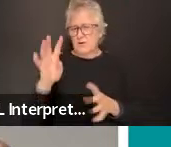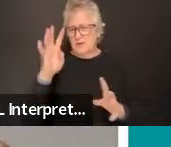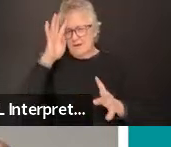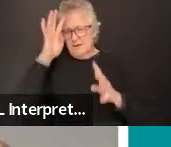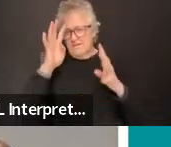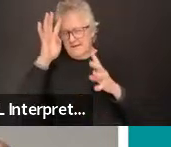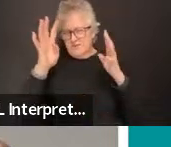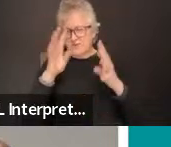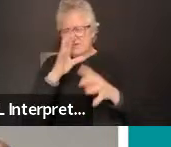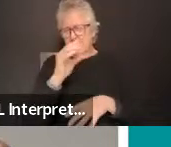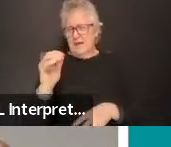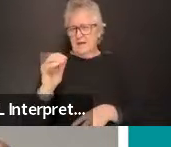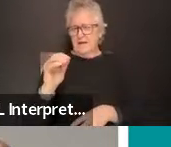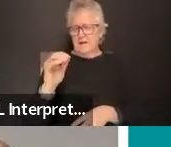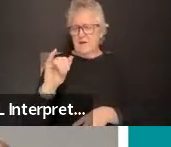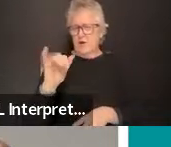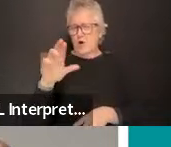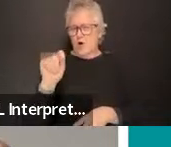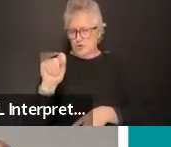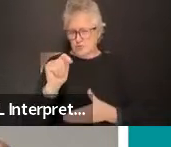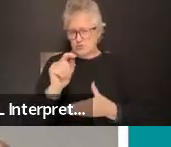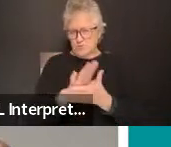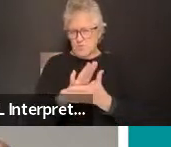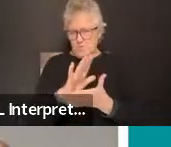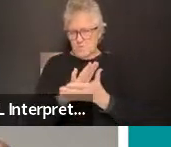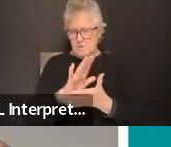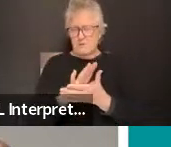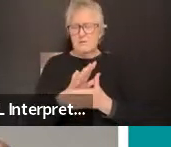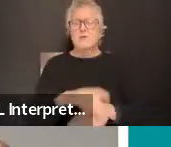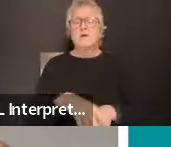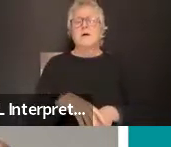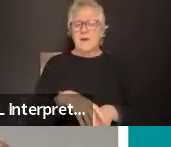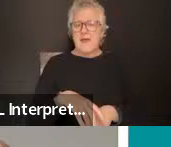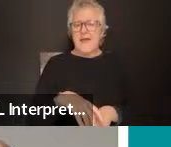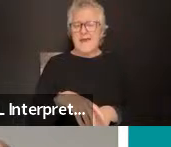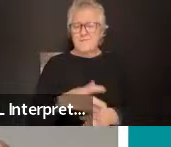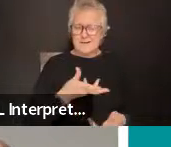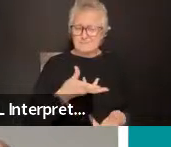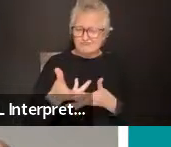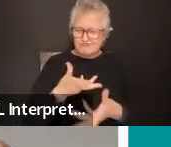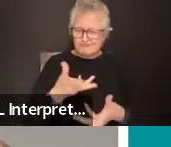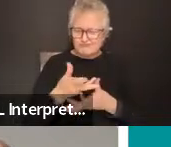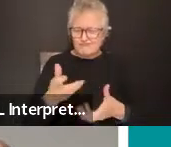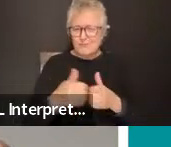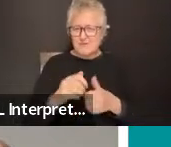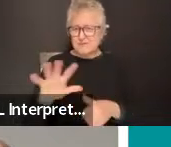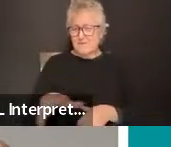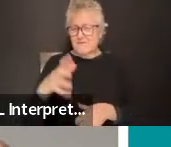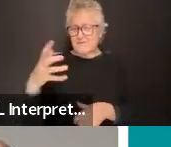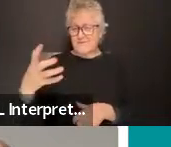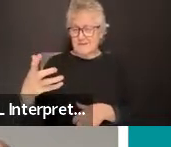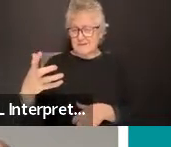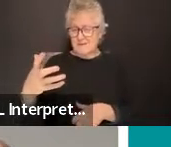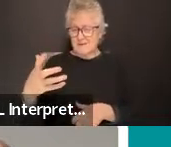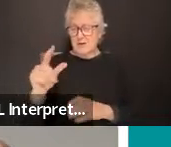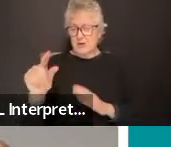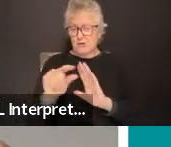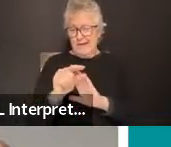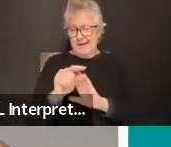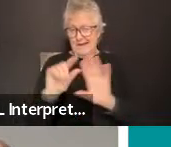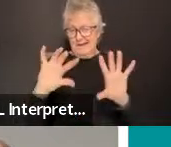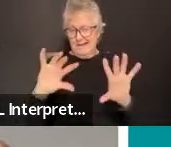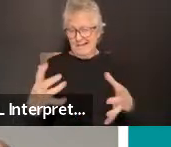School, and engaged with some 5th grade classes with about 44 students.